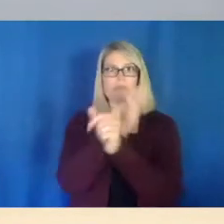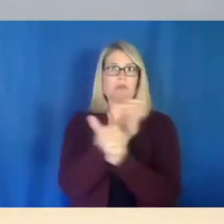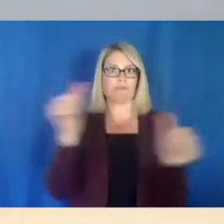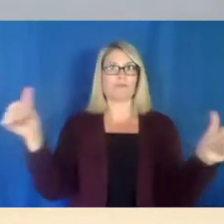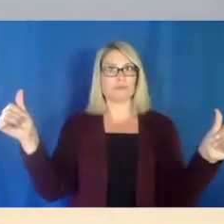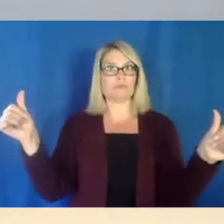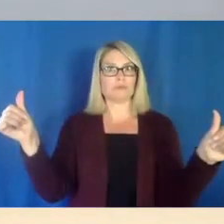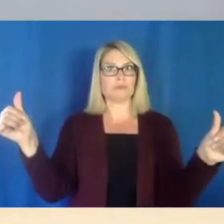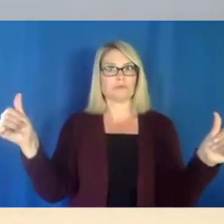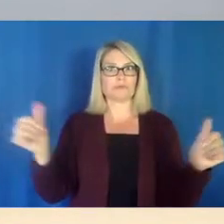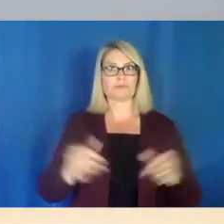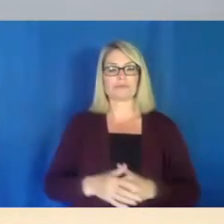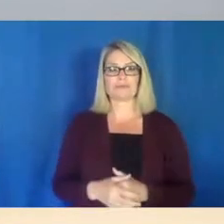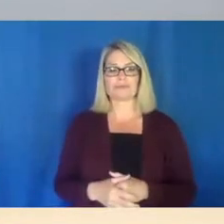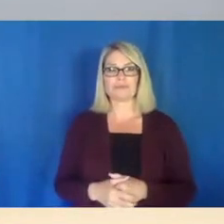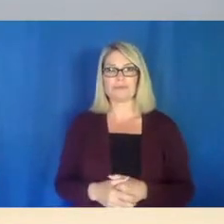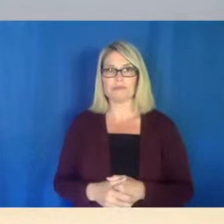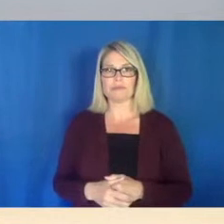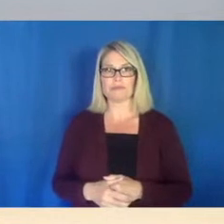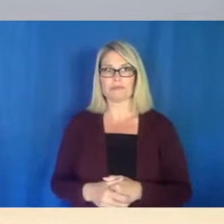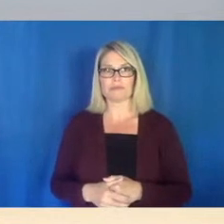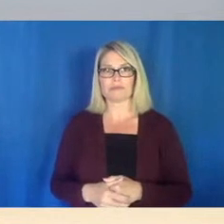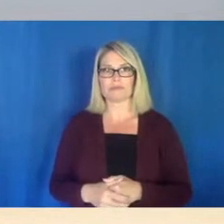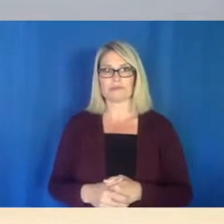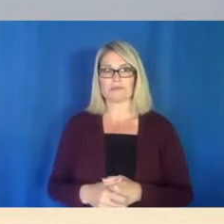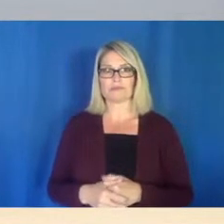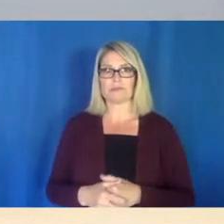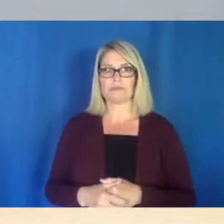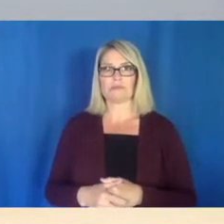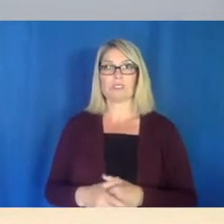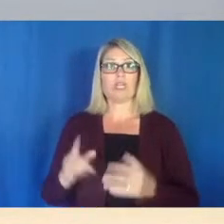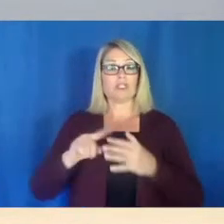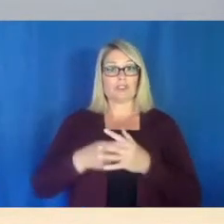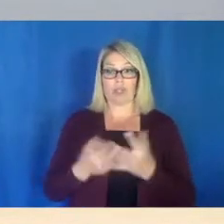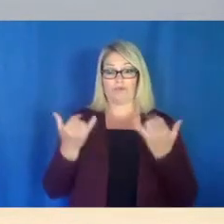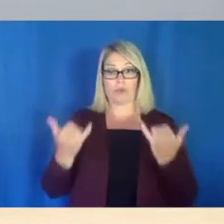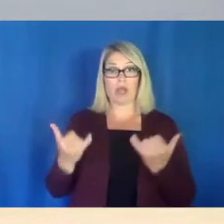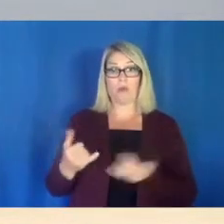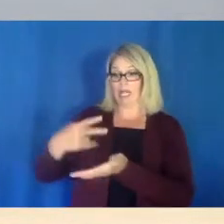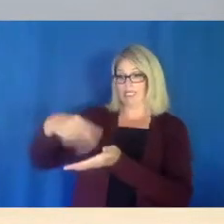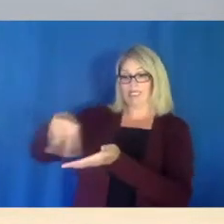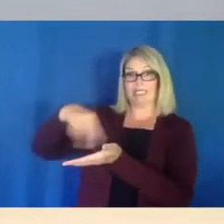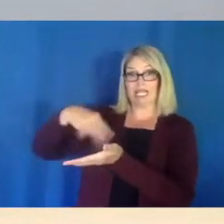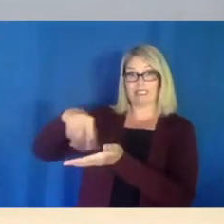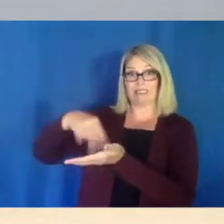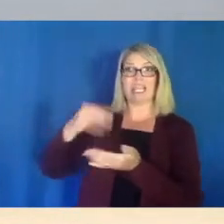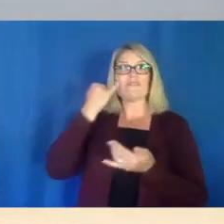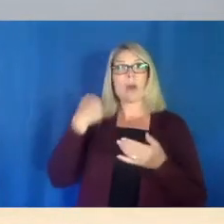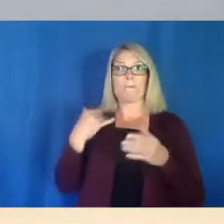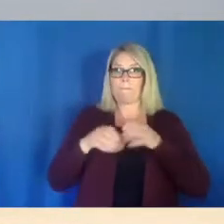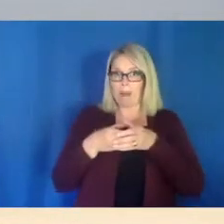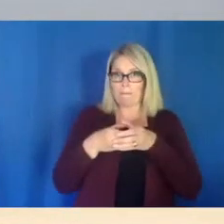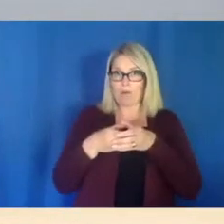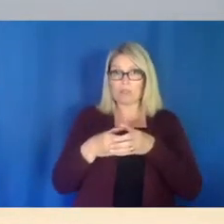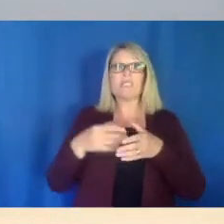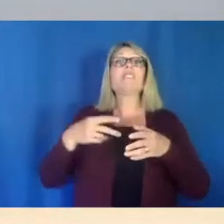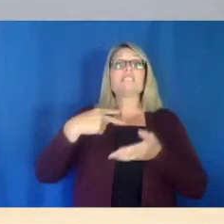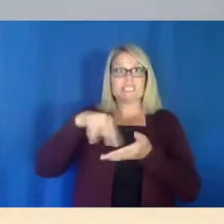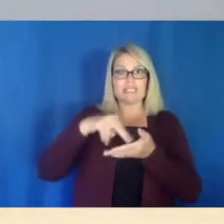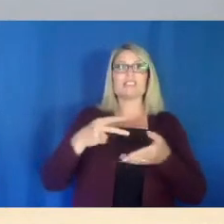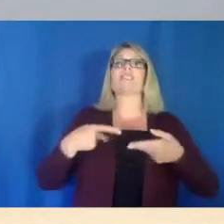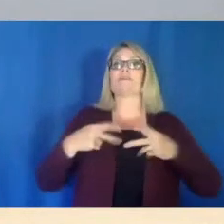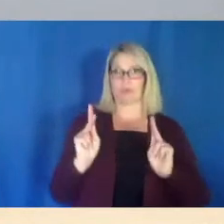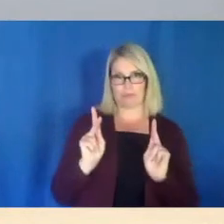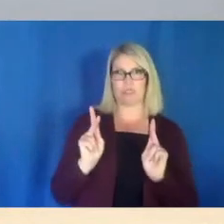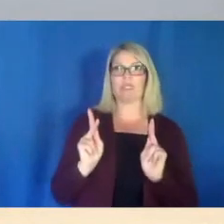so. In addition, effective immediately, dancing within cohorts at weddings is permitted. If you